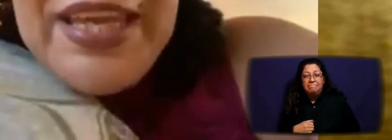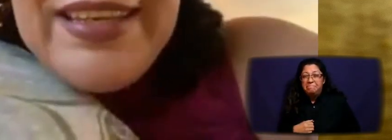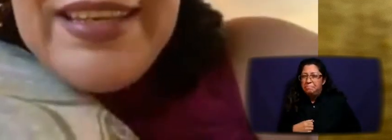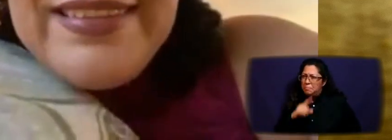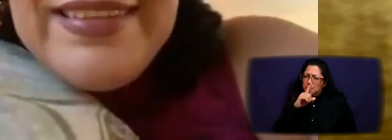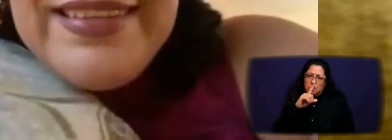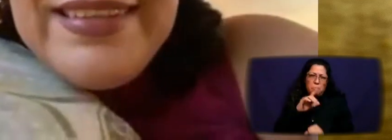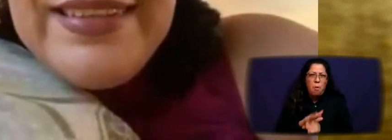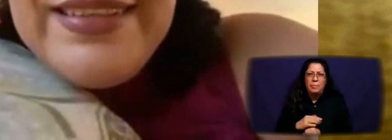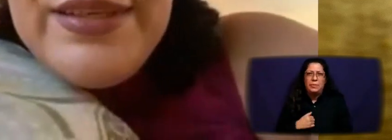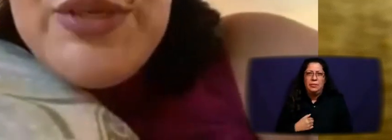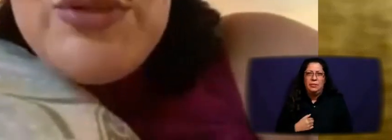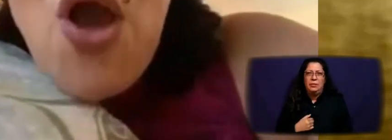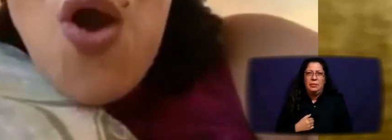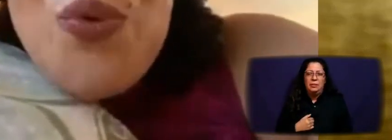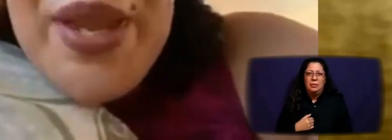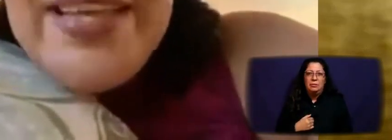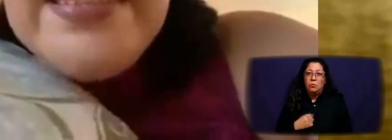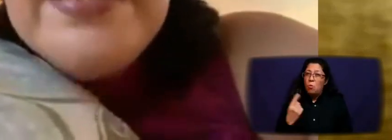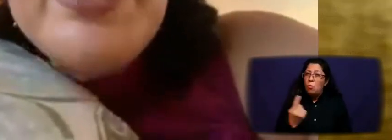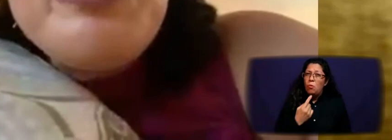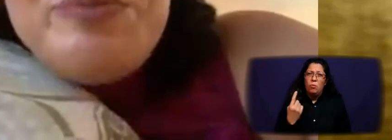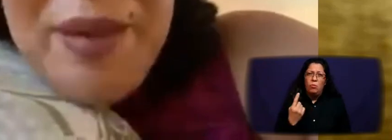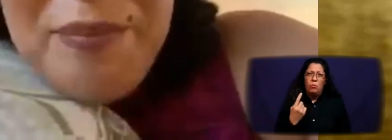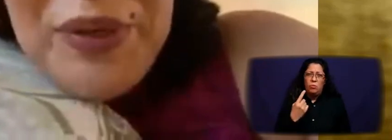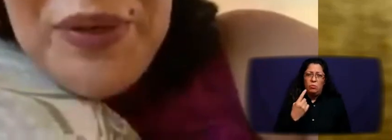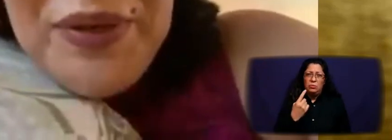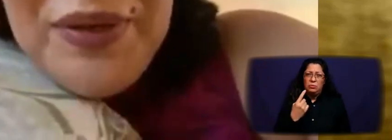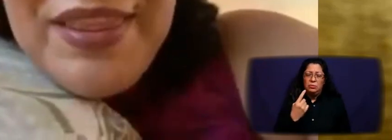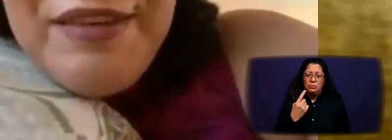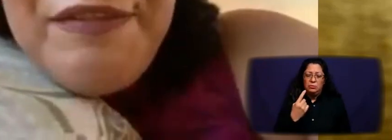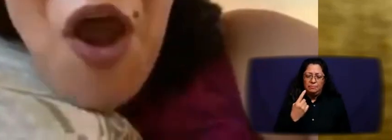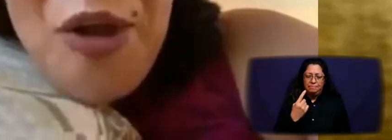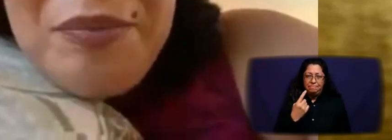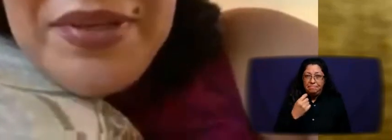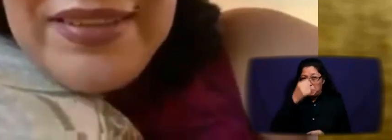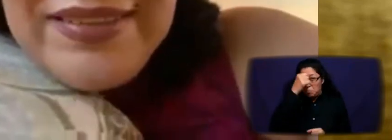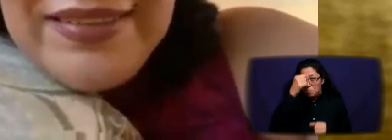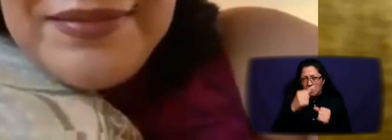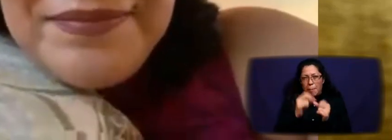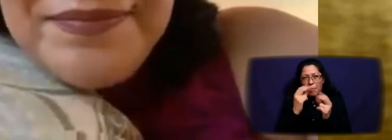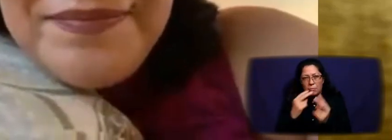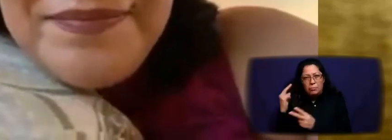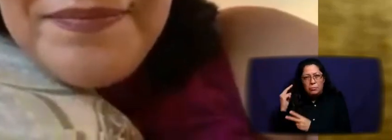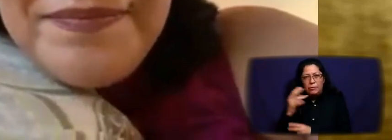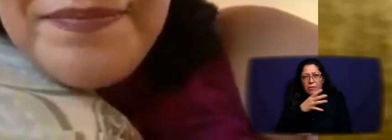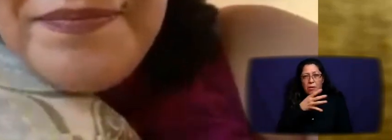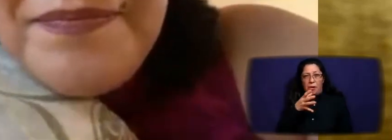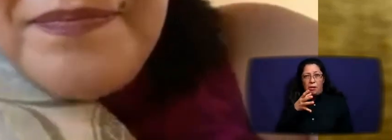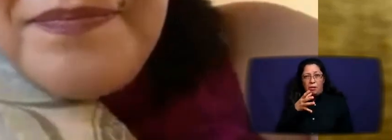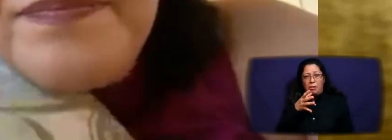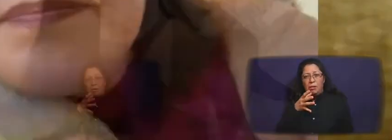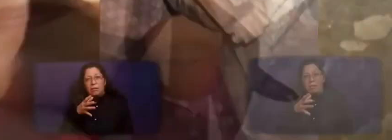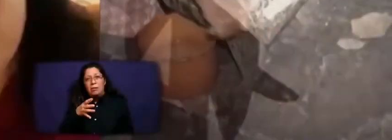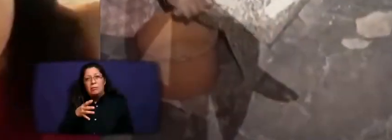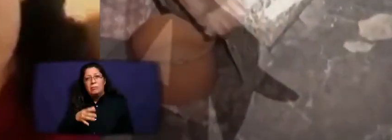promise me you'll always remember the farm.